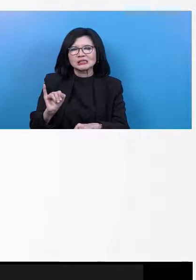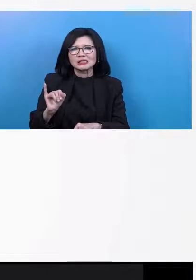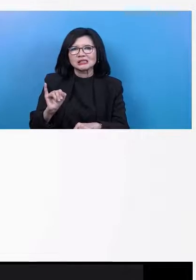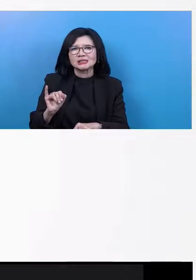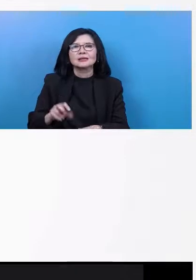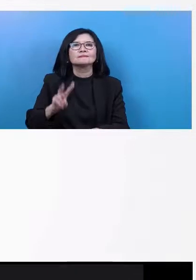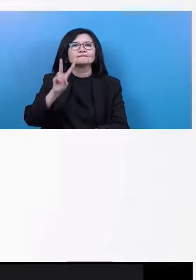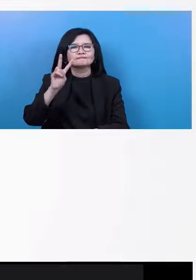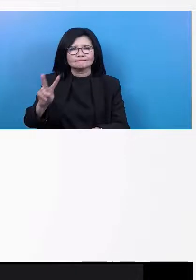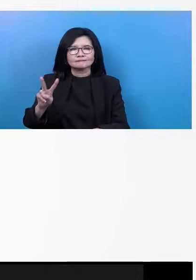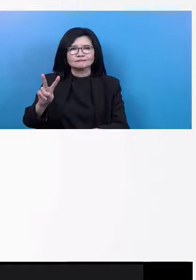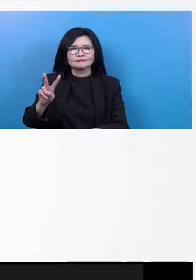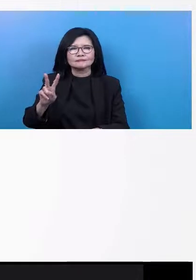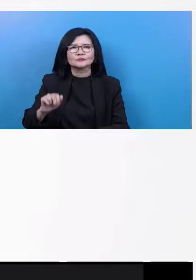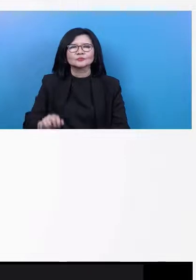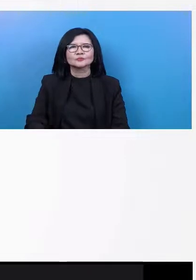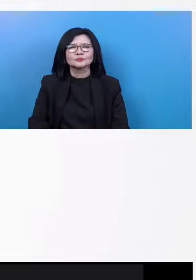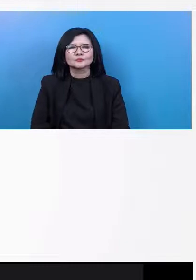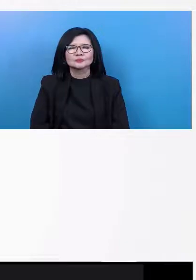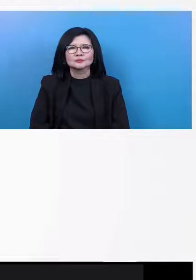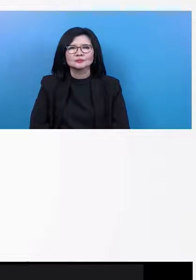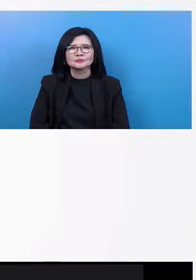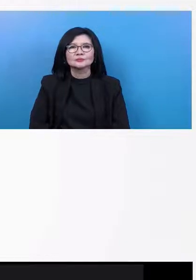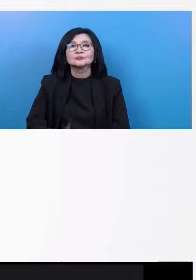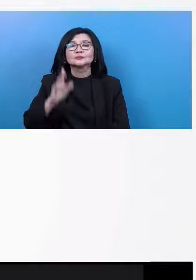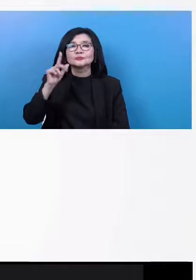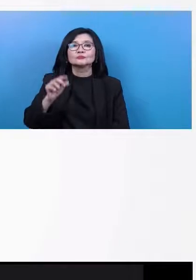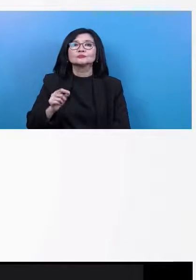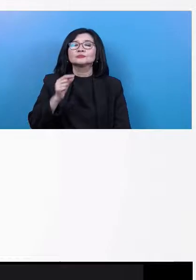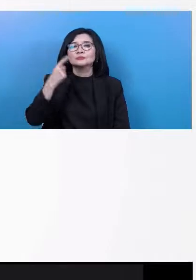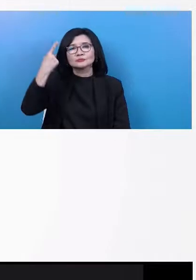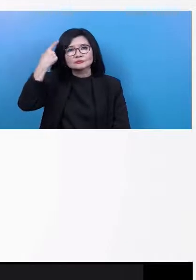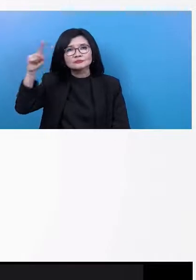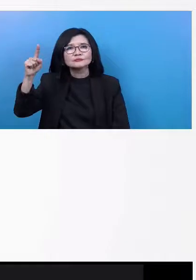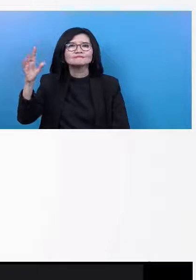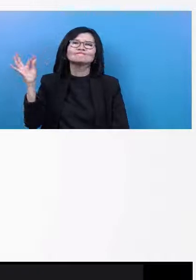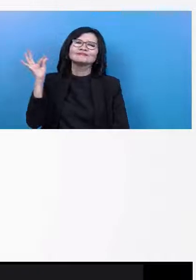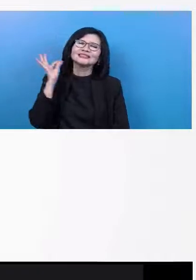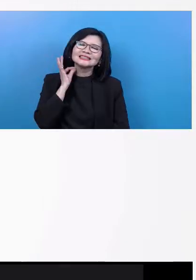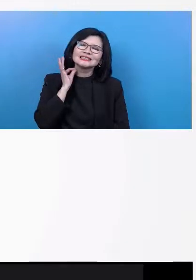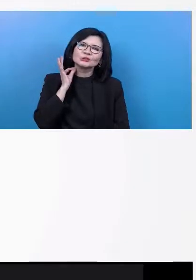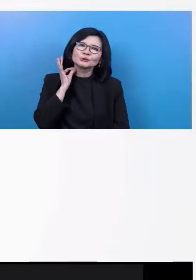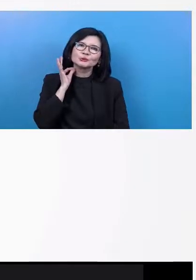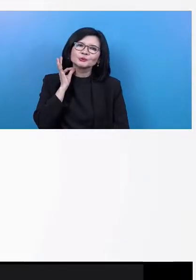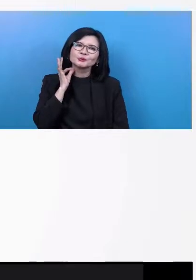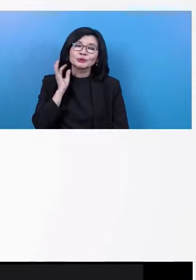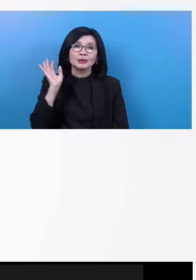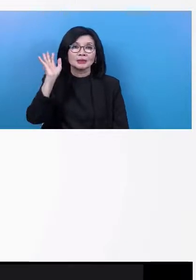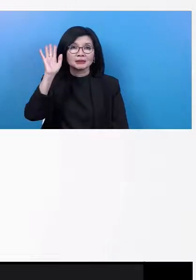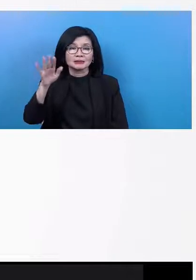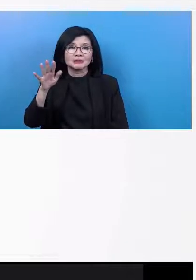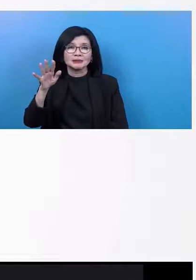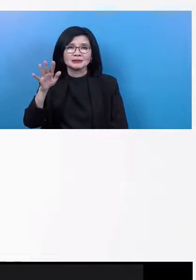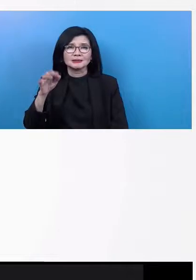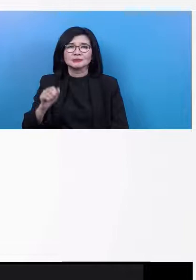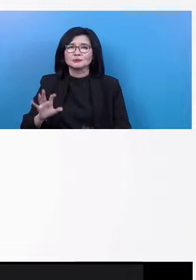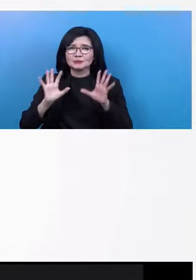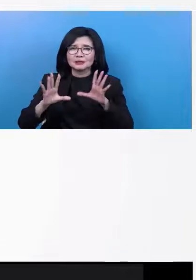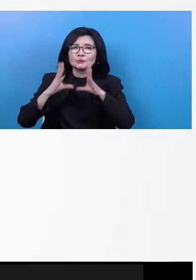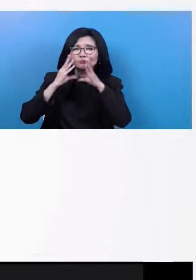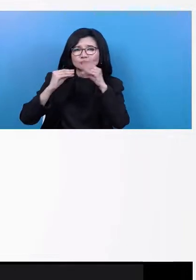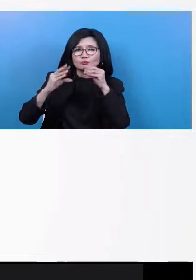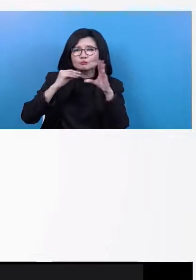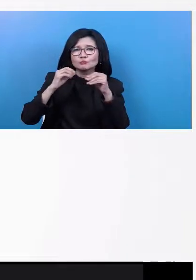asset side, and the other is the risk side. So I think we can talk more about the risk and the underwriting maybe later, but you asked me particularly about